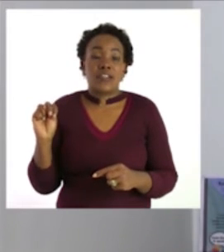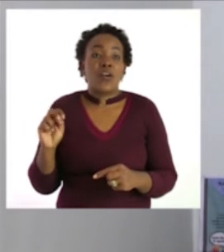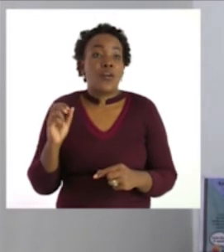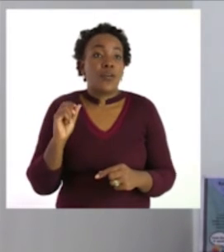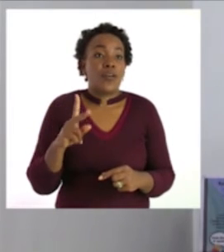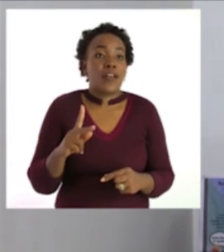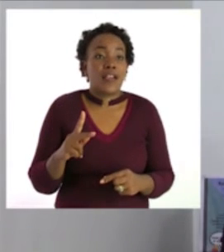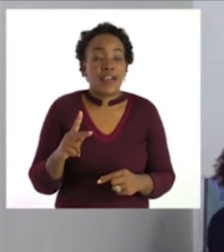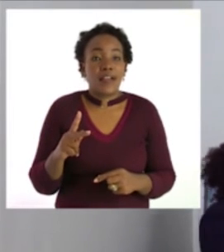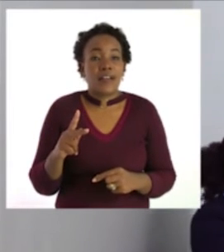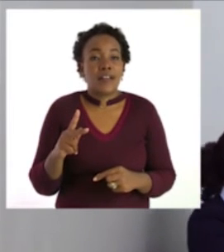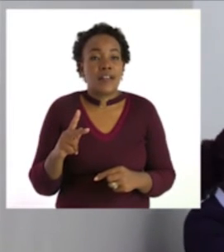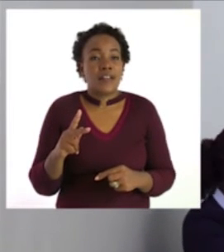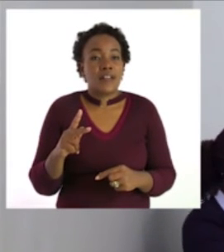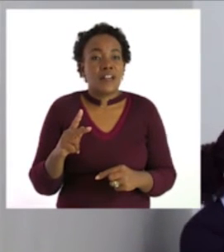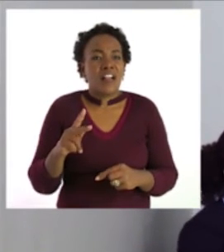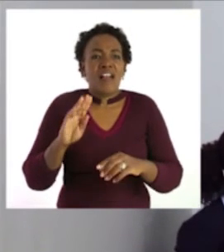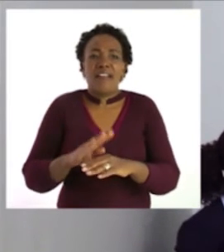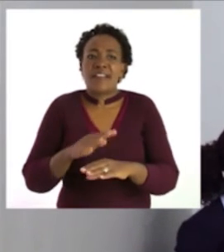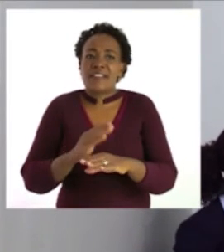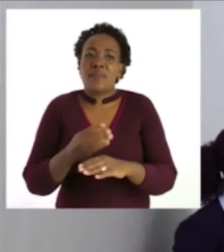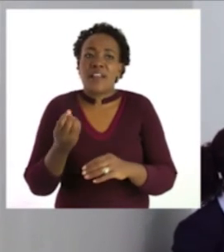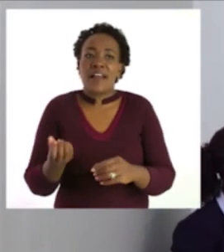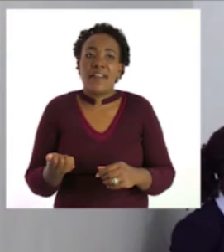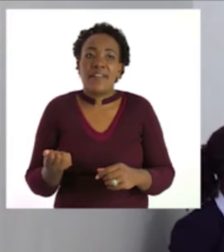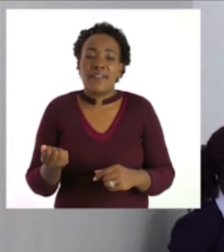Okay. I have examples given.